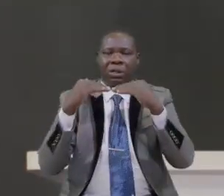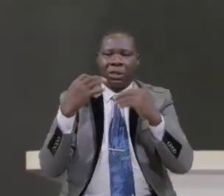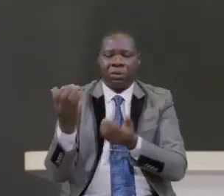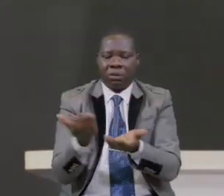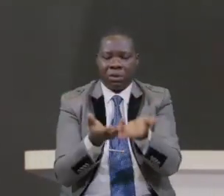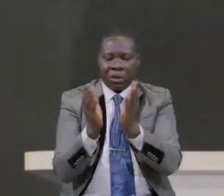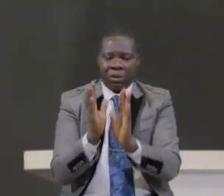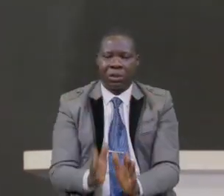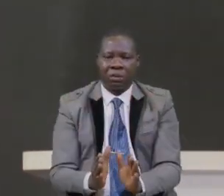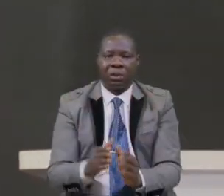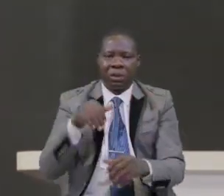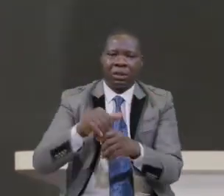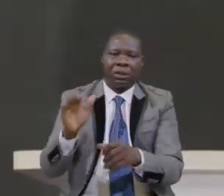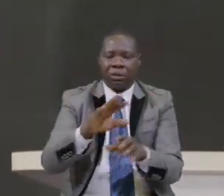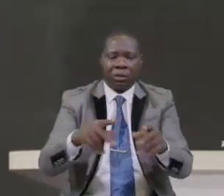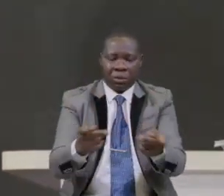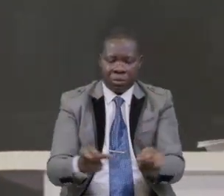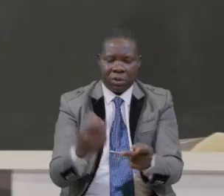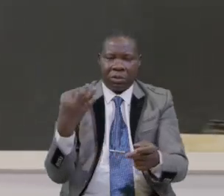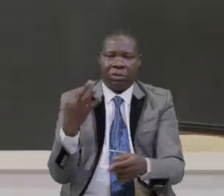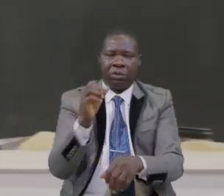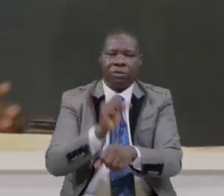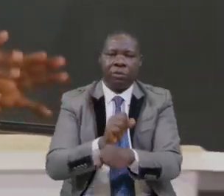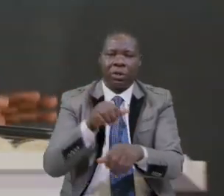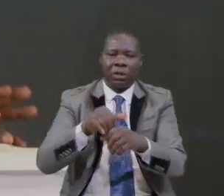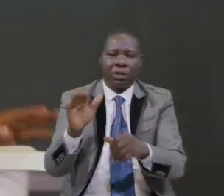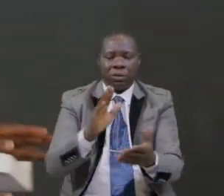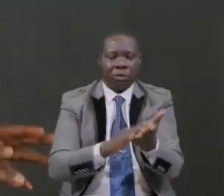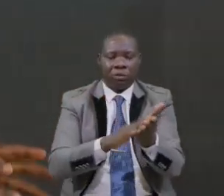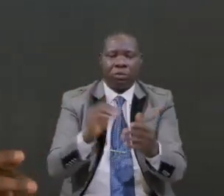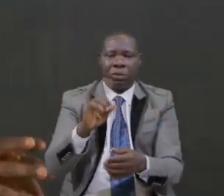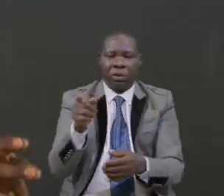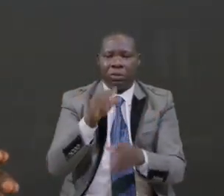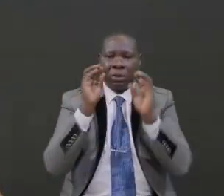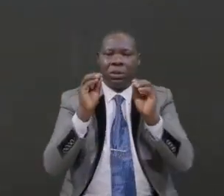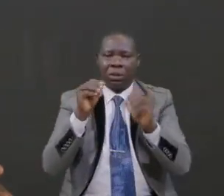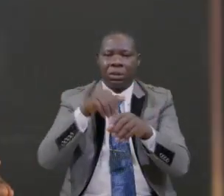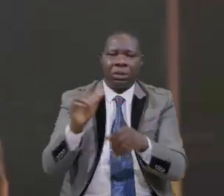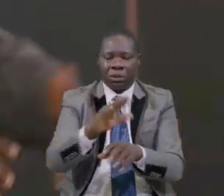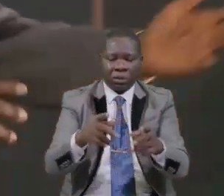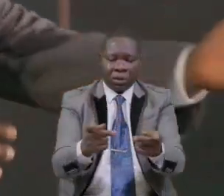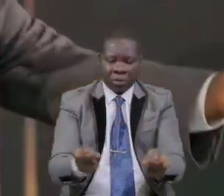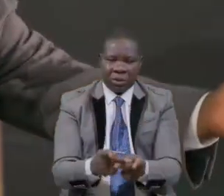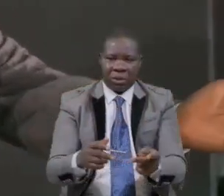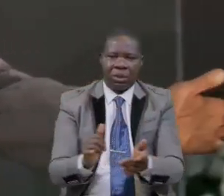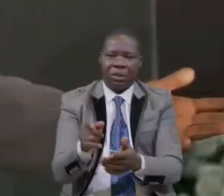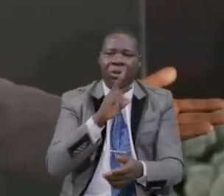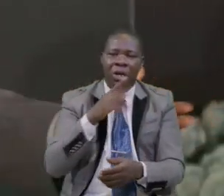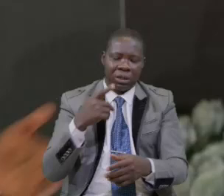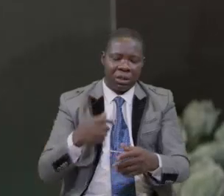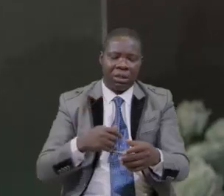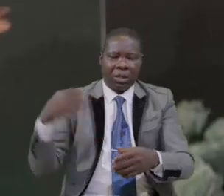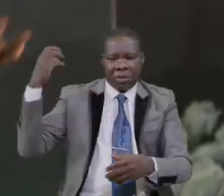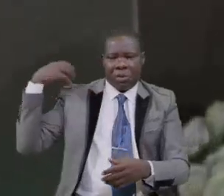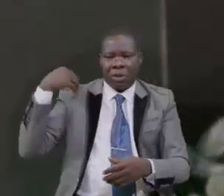your place of work, in your schools where you teach, in your place where you are the proprietor, in the place where you are the